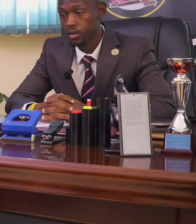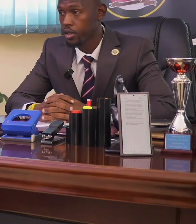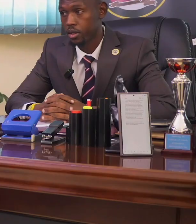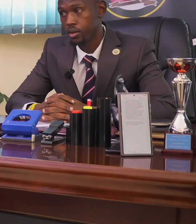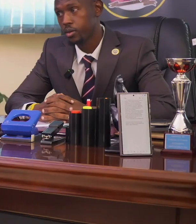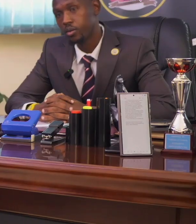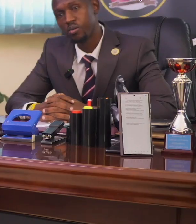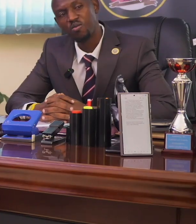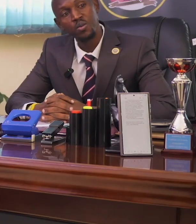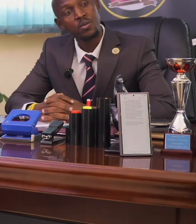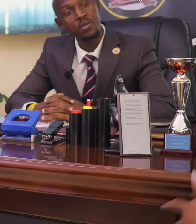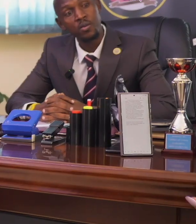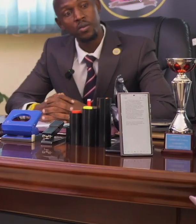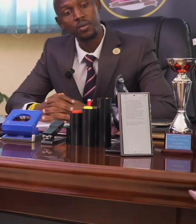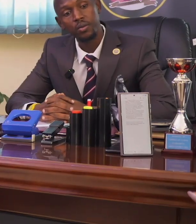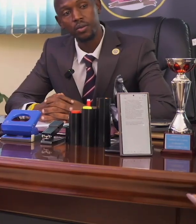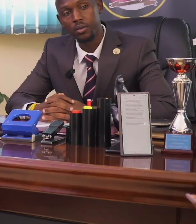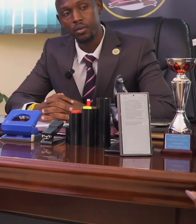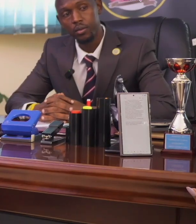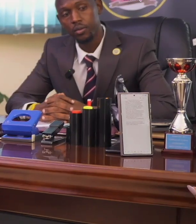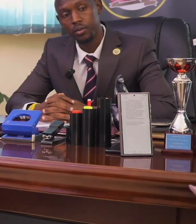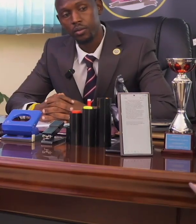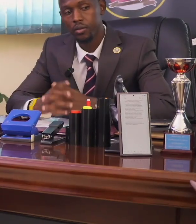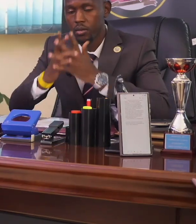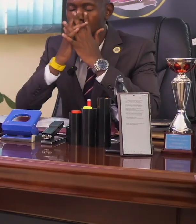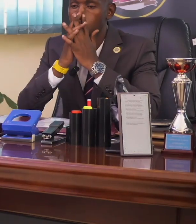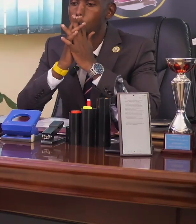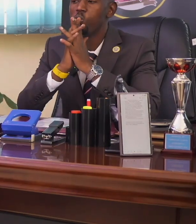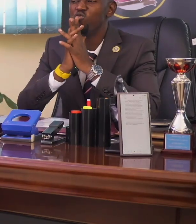people. And you have said that it's us who starts corruption.